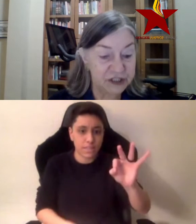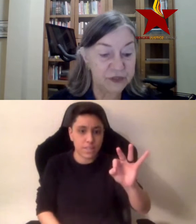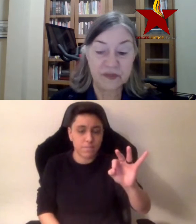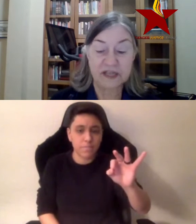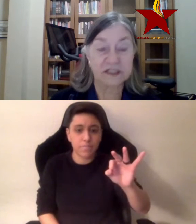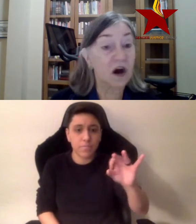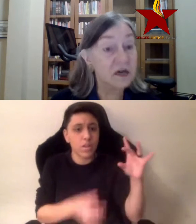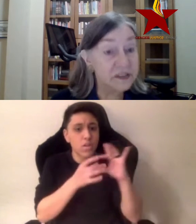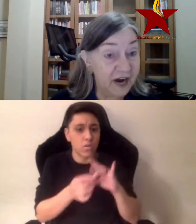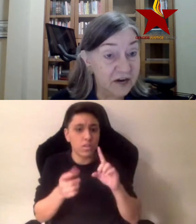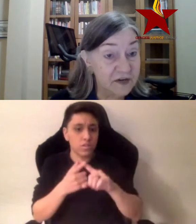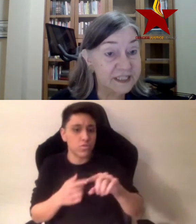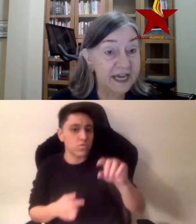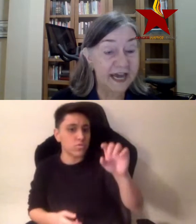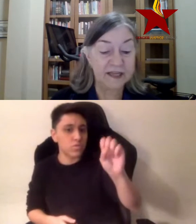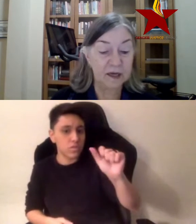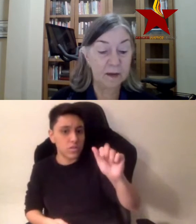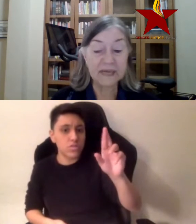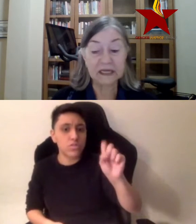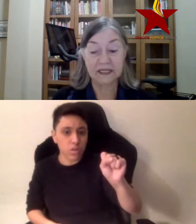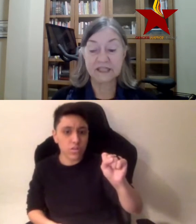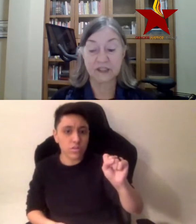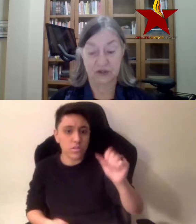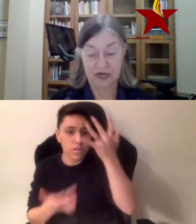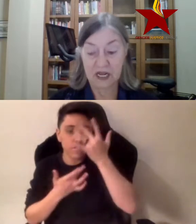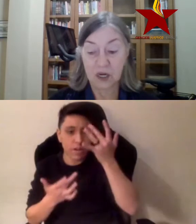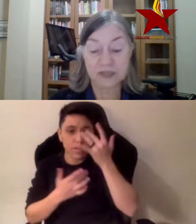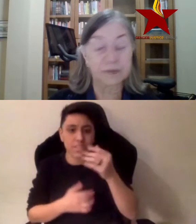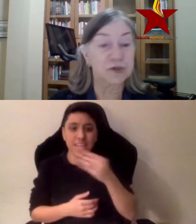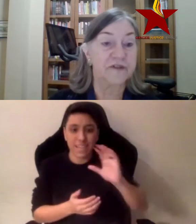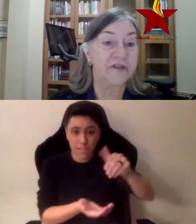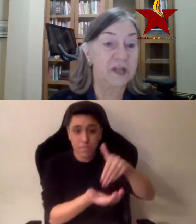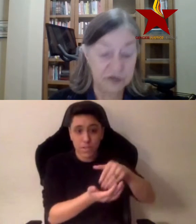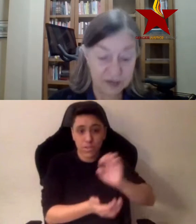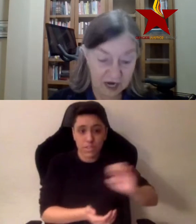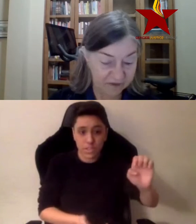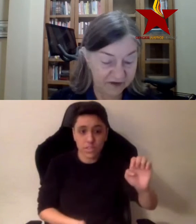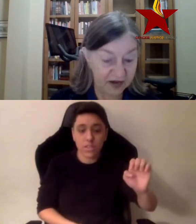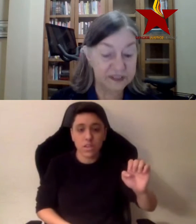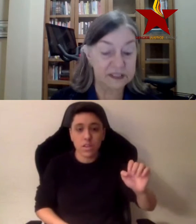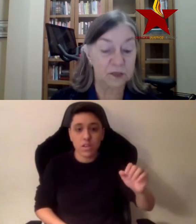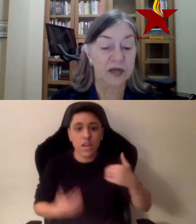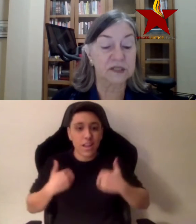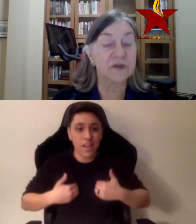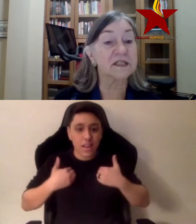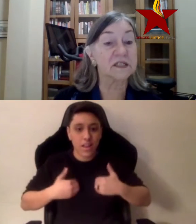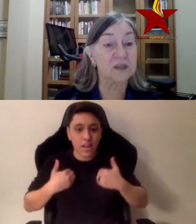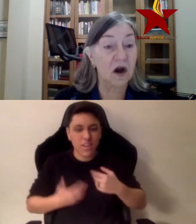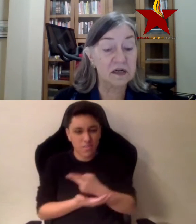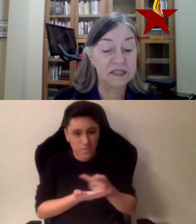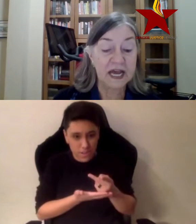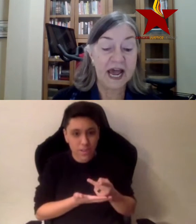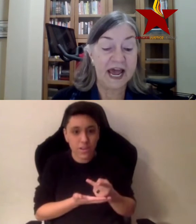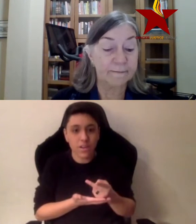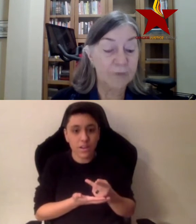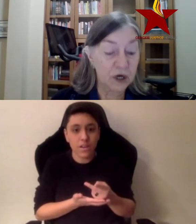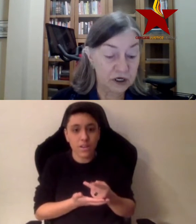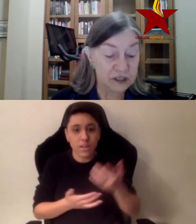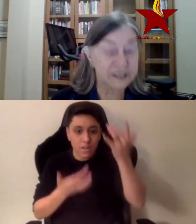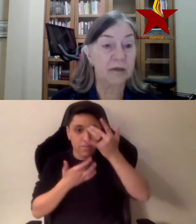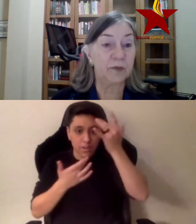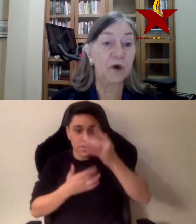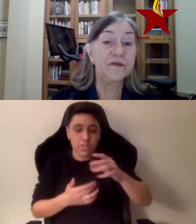related to the SARS virus and the Middle Eastern respiratory failure virus as well. So that's SARS